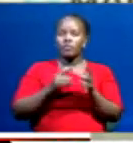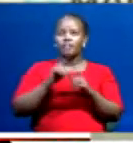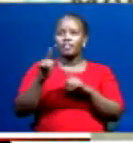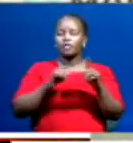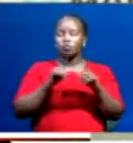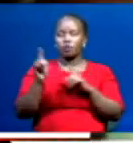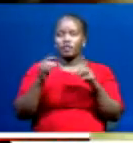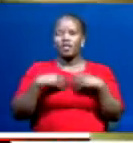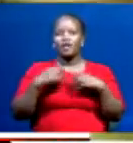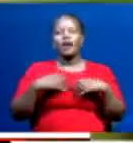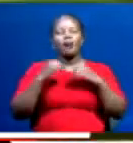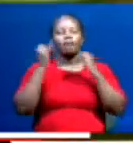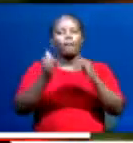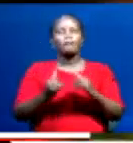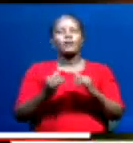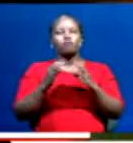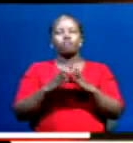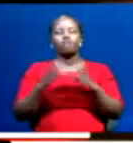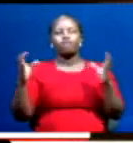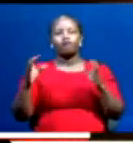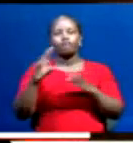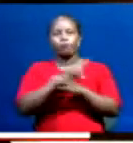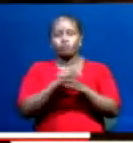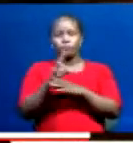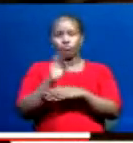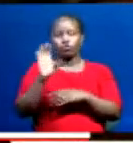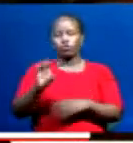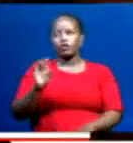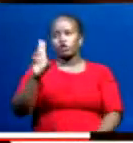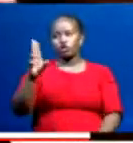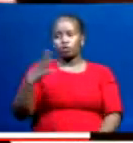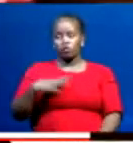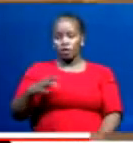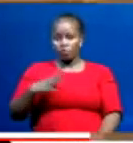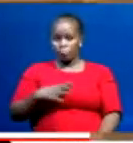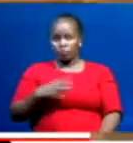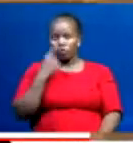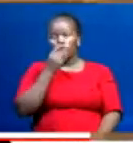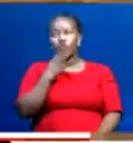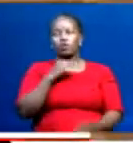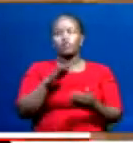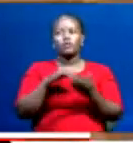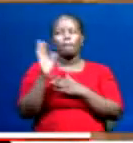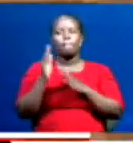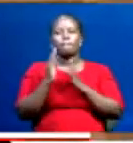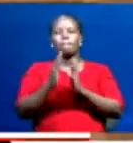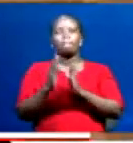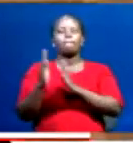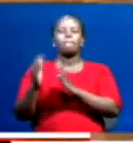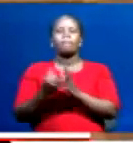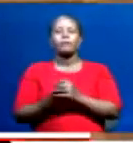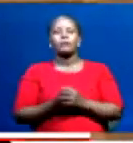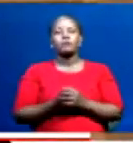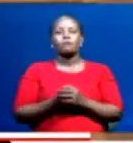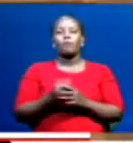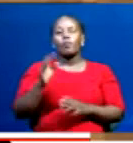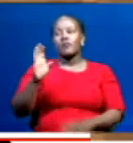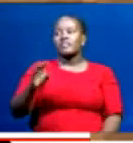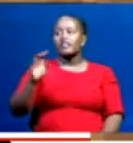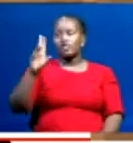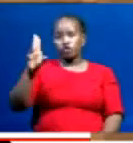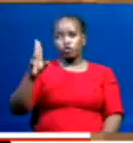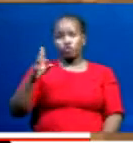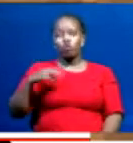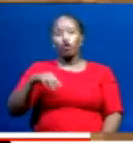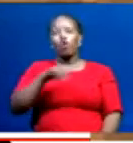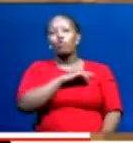European consumers who want authentication of goods lining their shelves. In the EU, we got stricter measures to